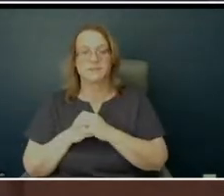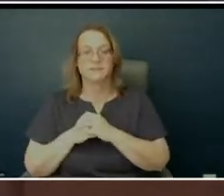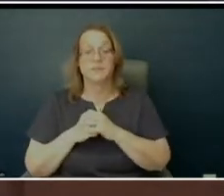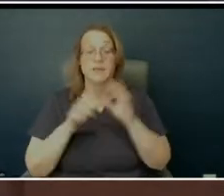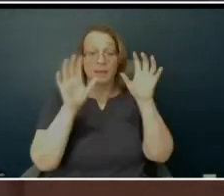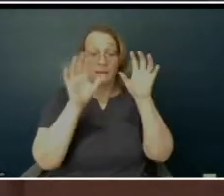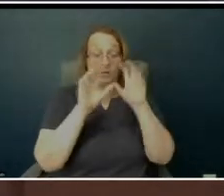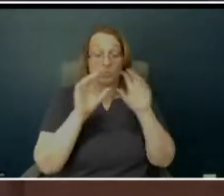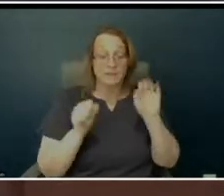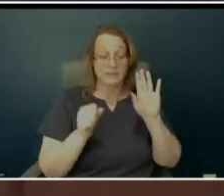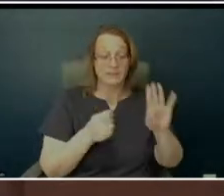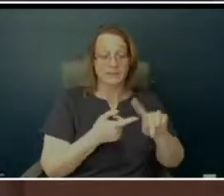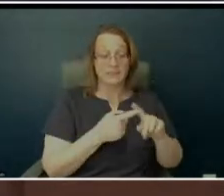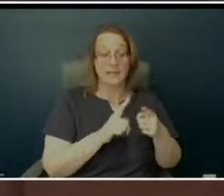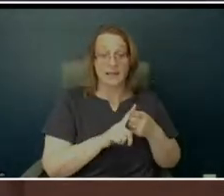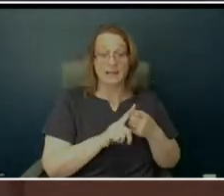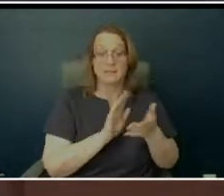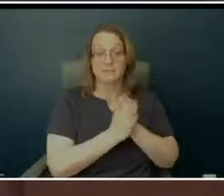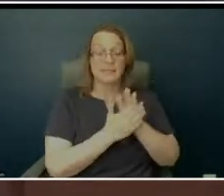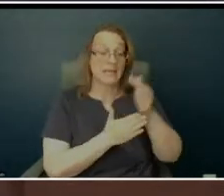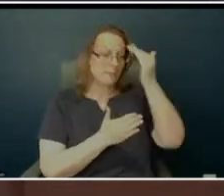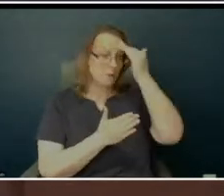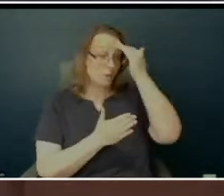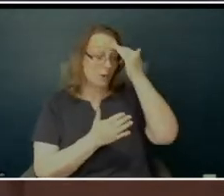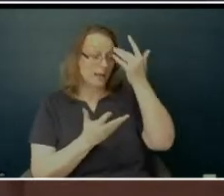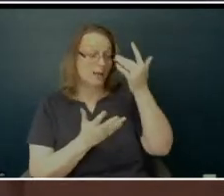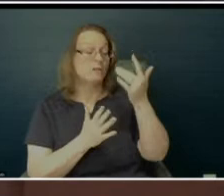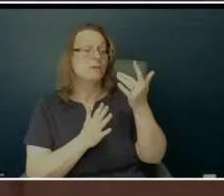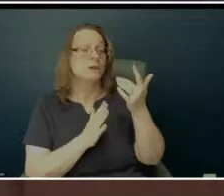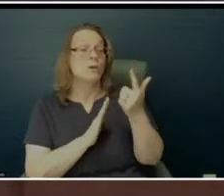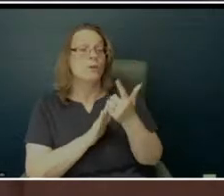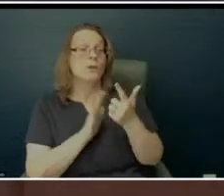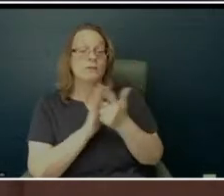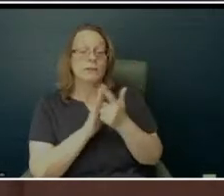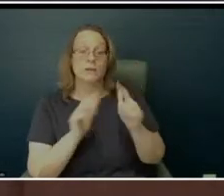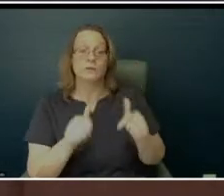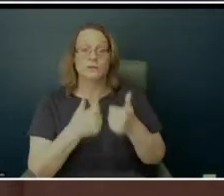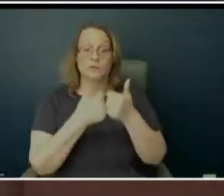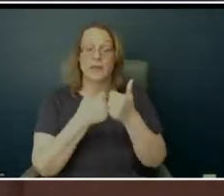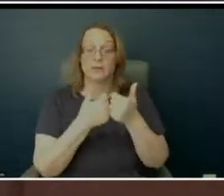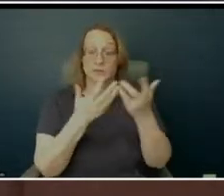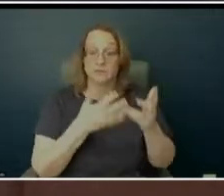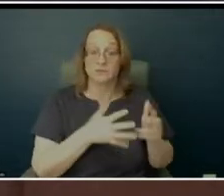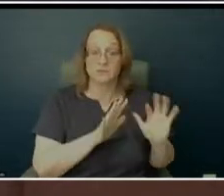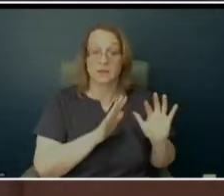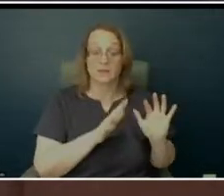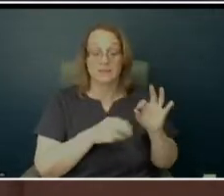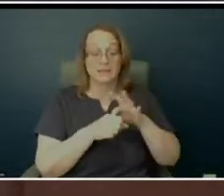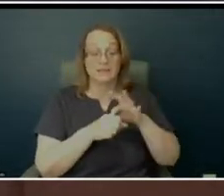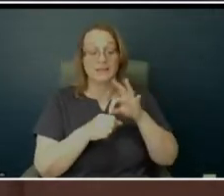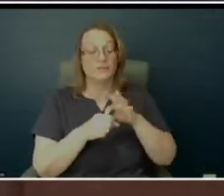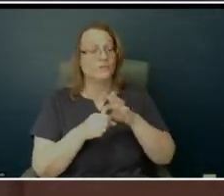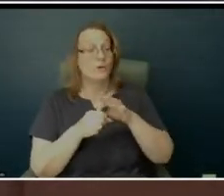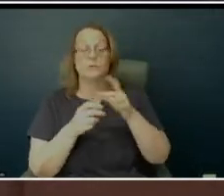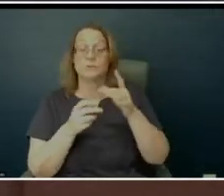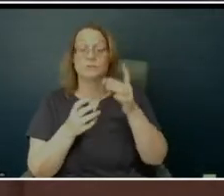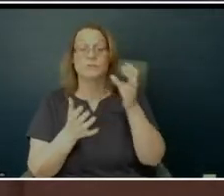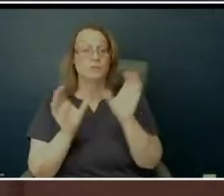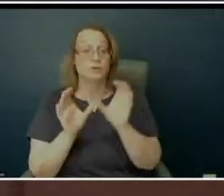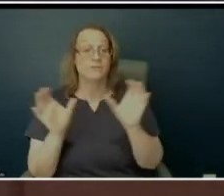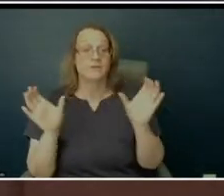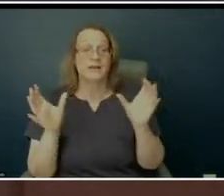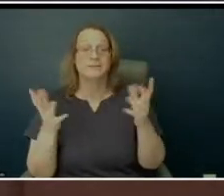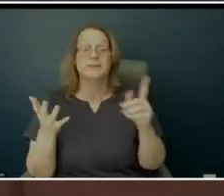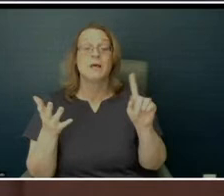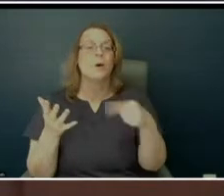keenly aware that with legal challenges exhausted and electoral votes certified, their only hope would be a last-ditch scheme to